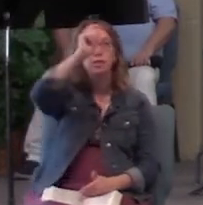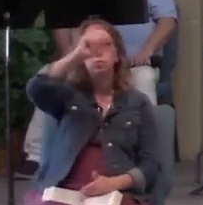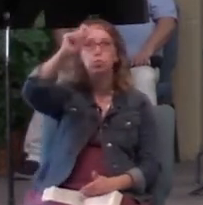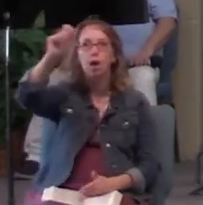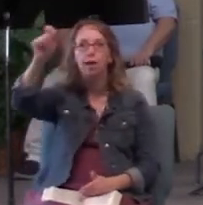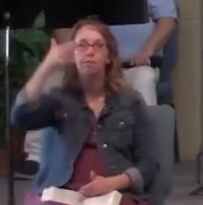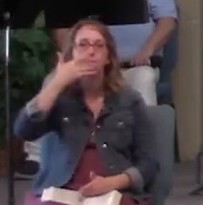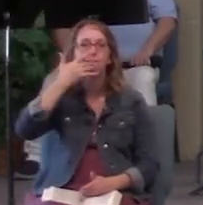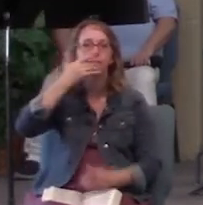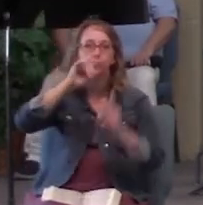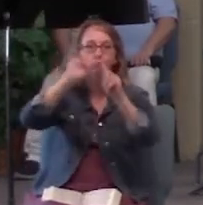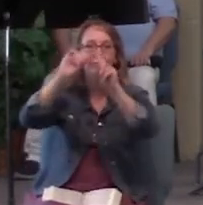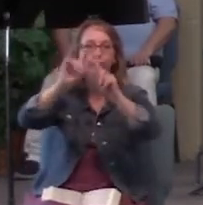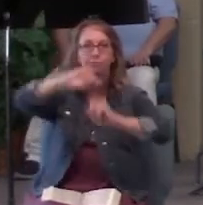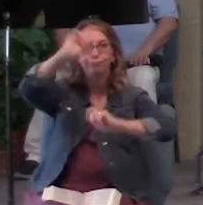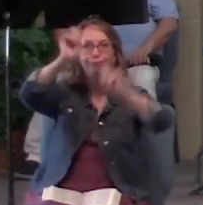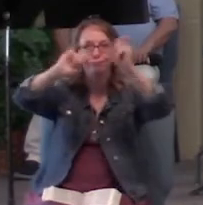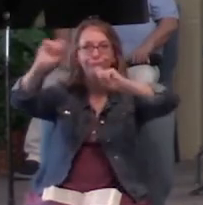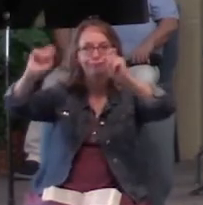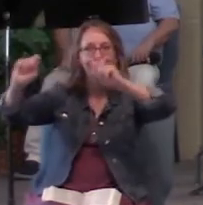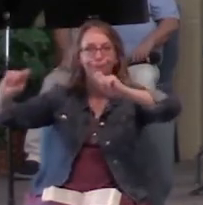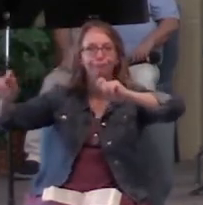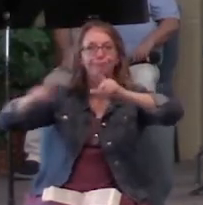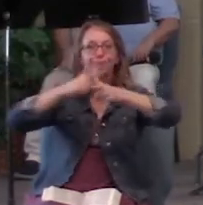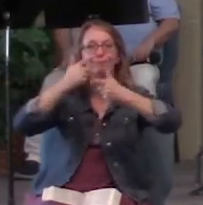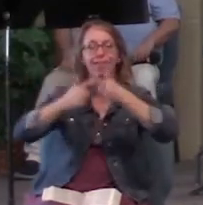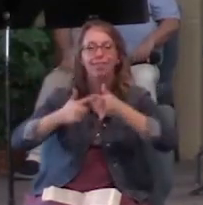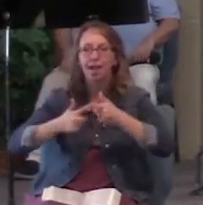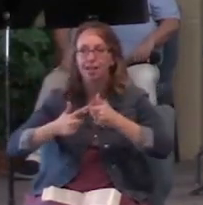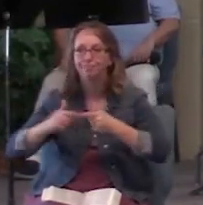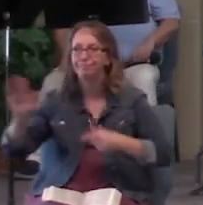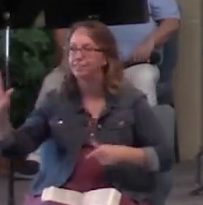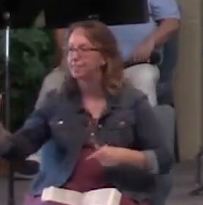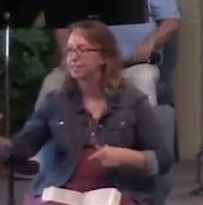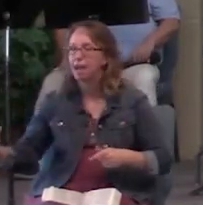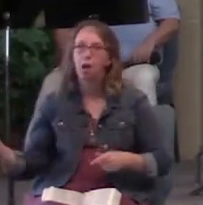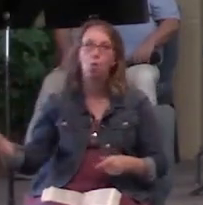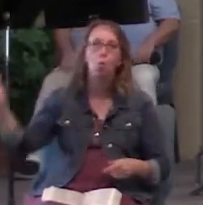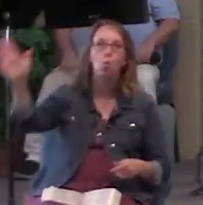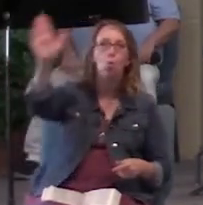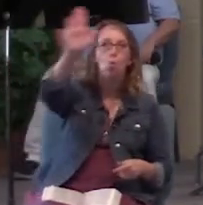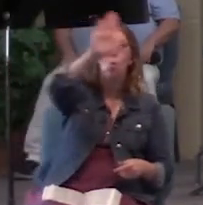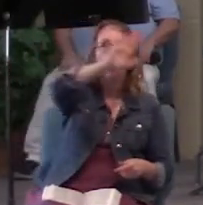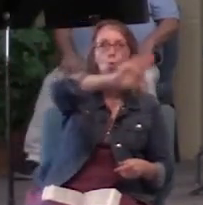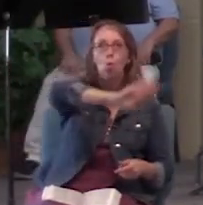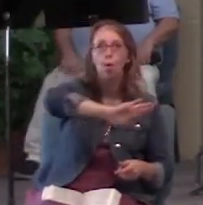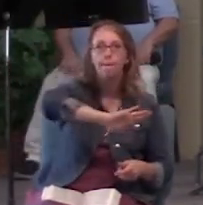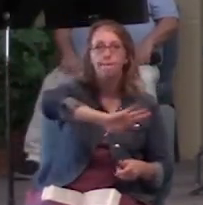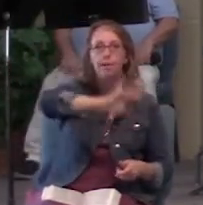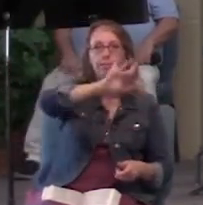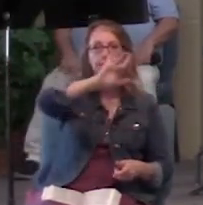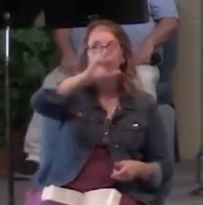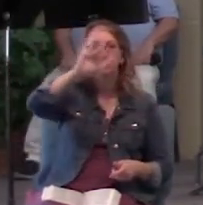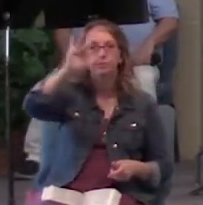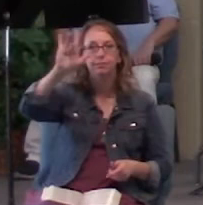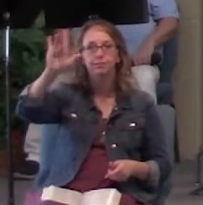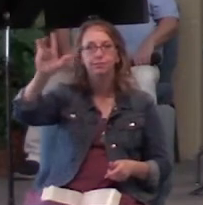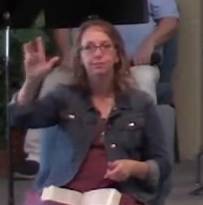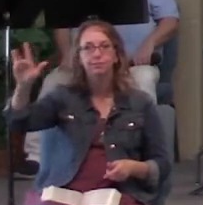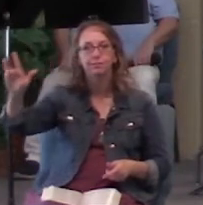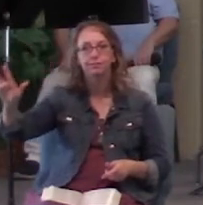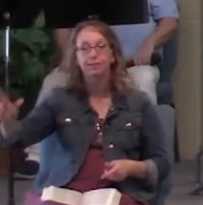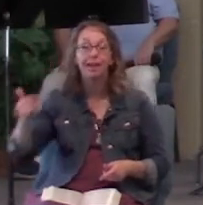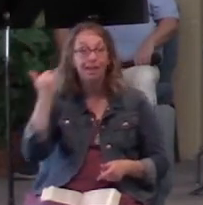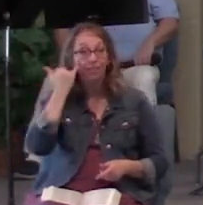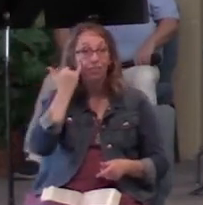different colored markers, and then all of a sudden they'll just take a towel or a sponge, and they'll just wipe across. And if they're good at